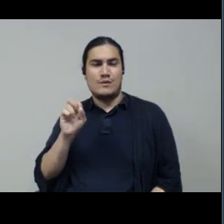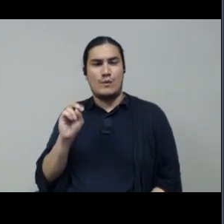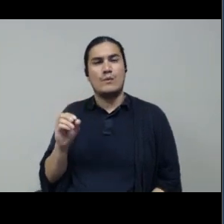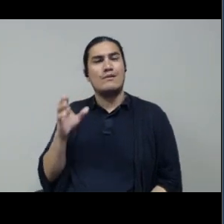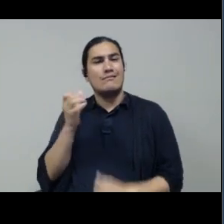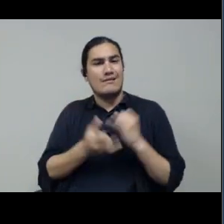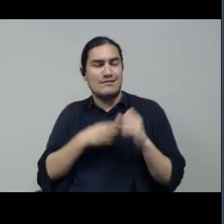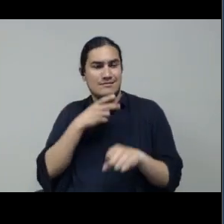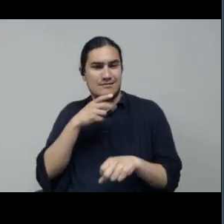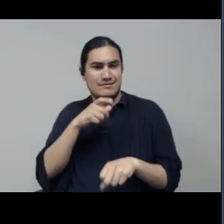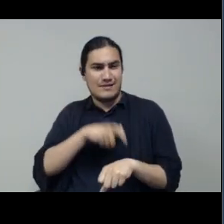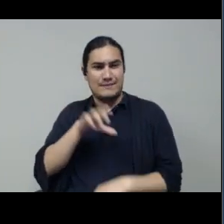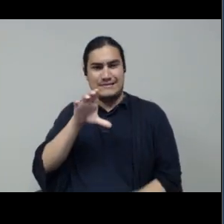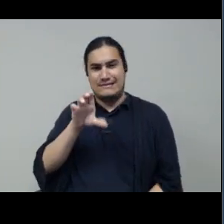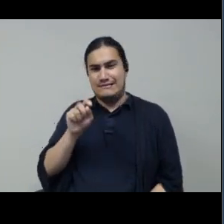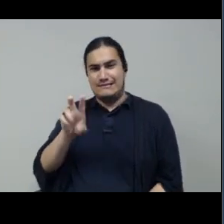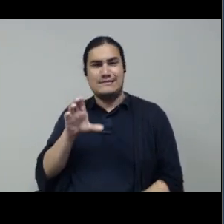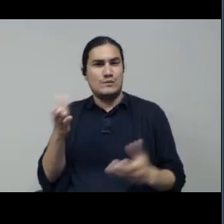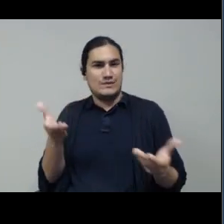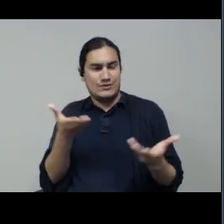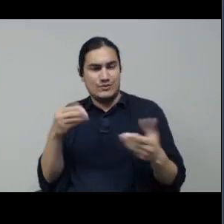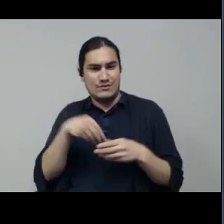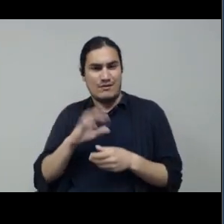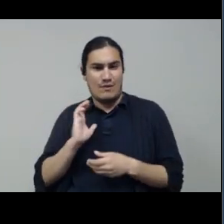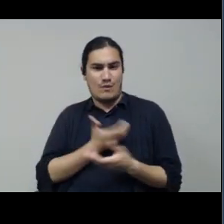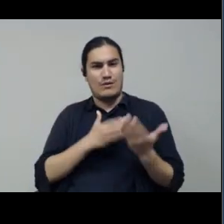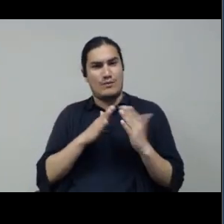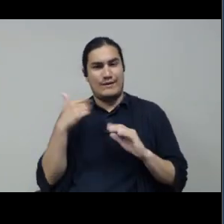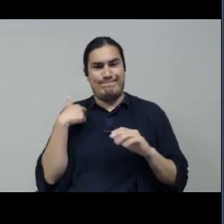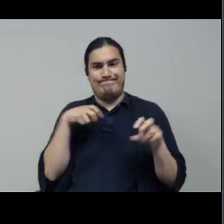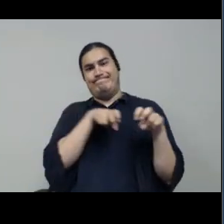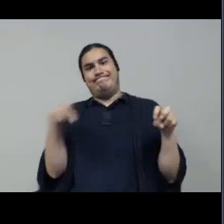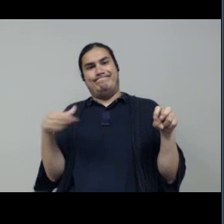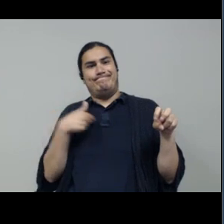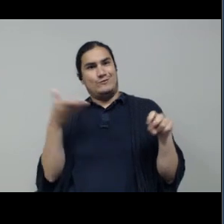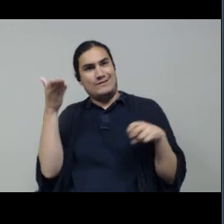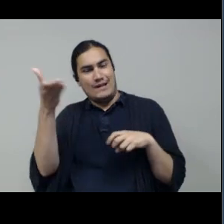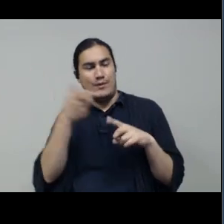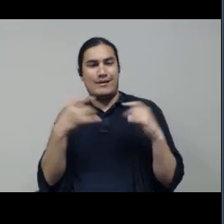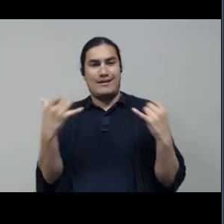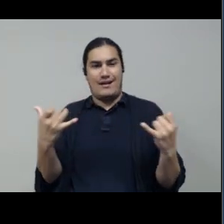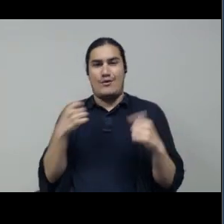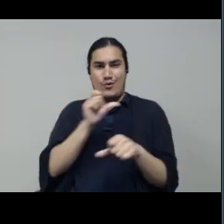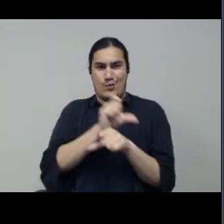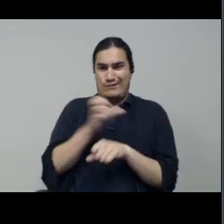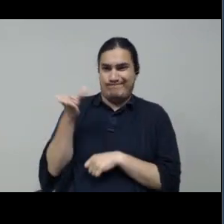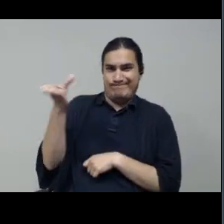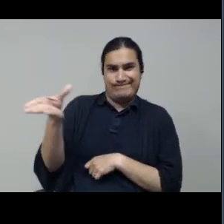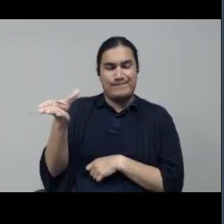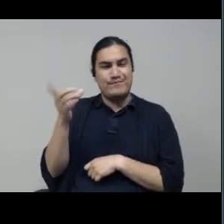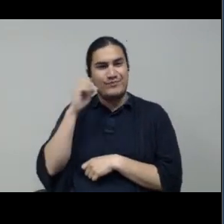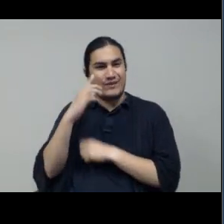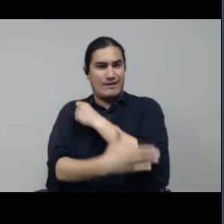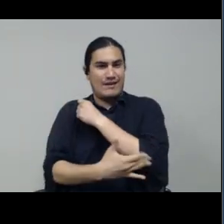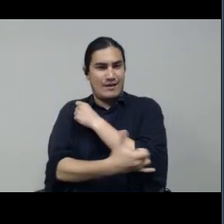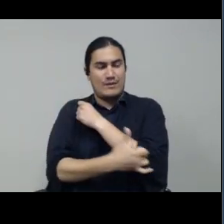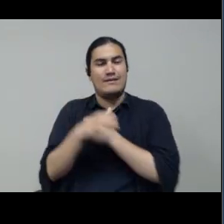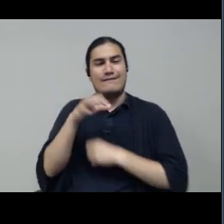CTC convened in our community, I sat in one of these chairs, and now I work down the street for the County of Fresno. In